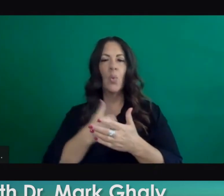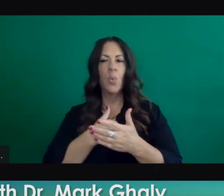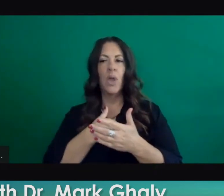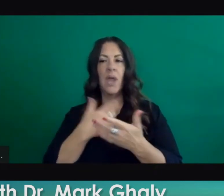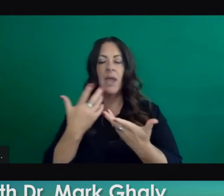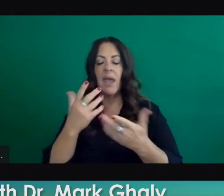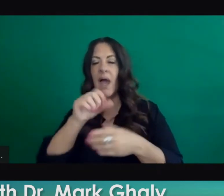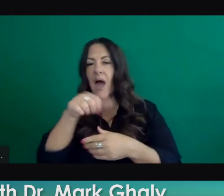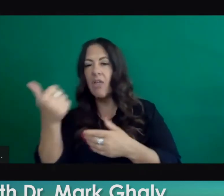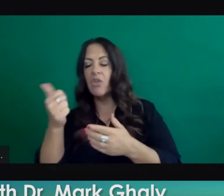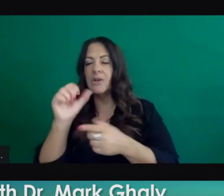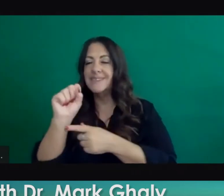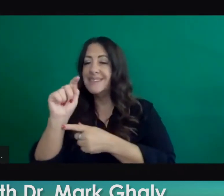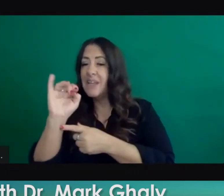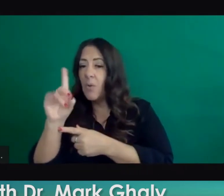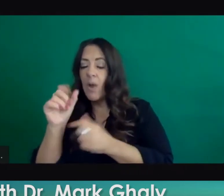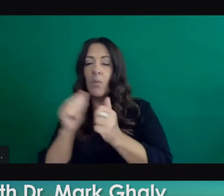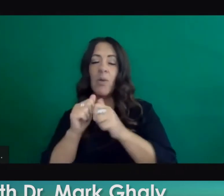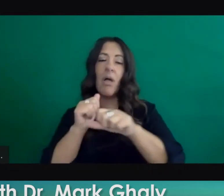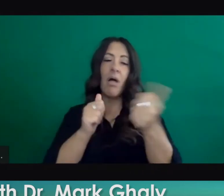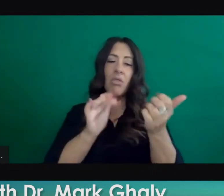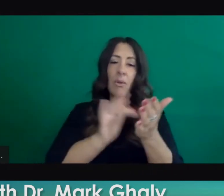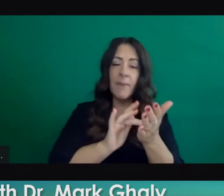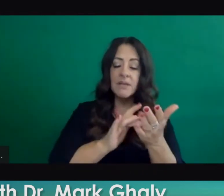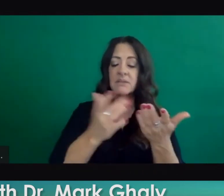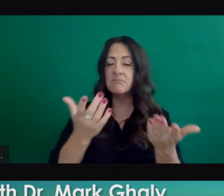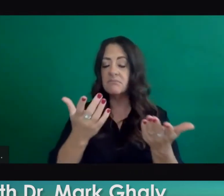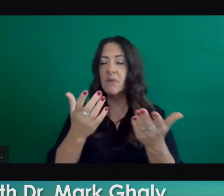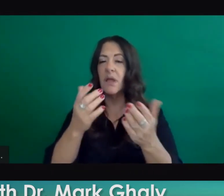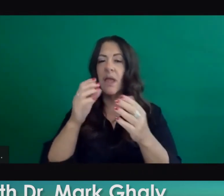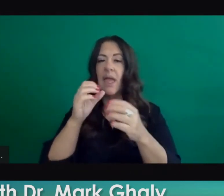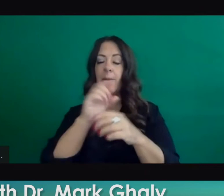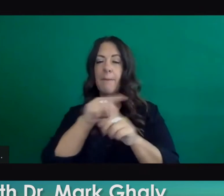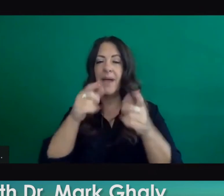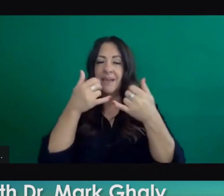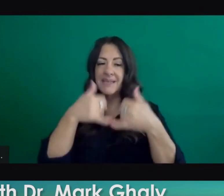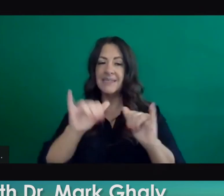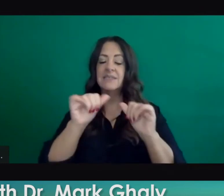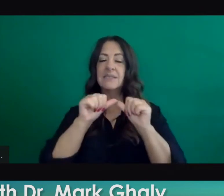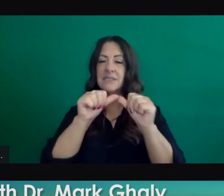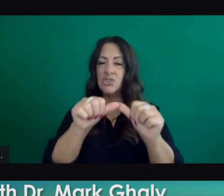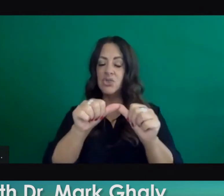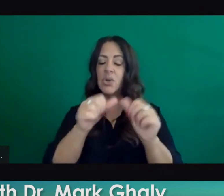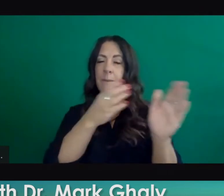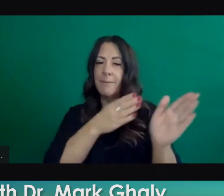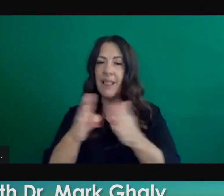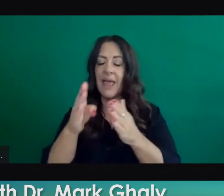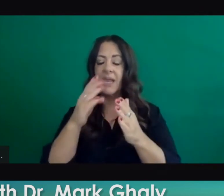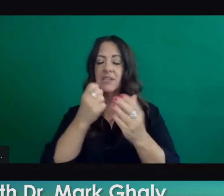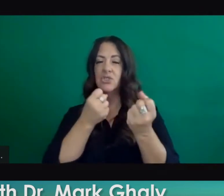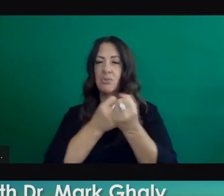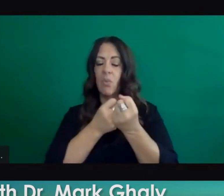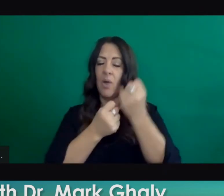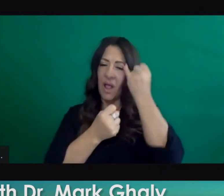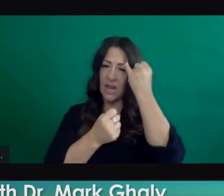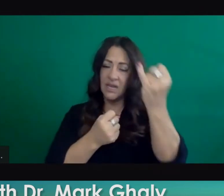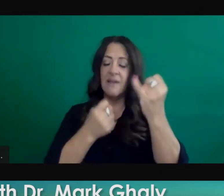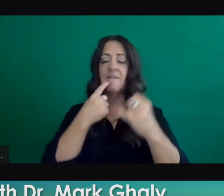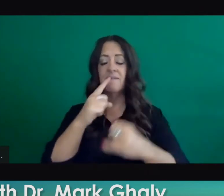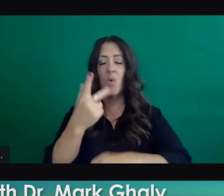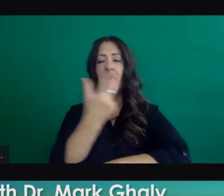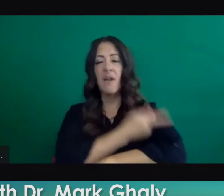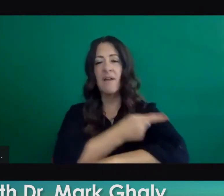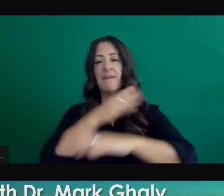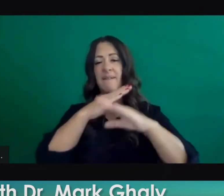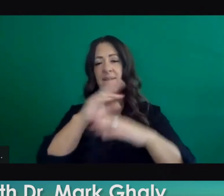other medications, the continued planning and support around a vaccine, we will look at all of this in due time as